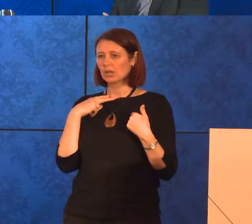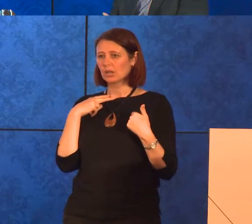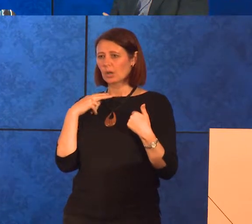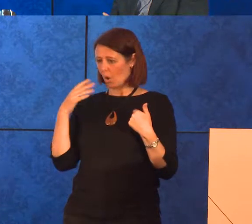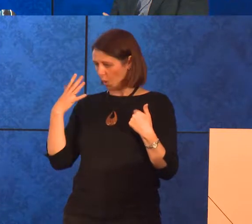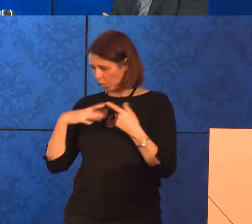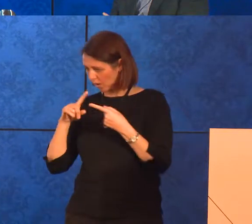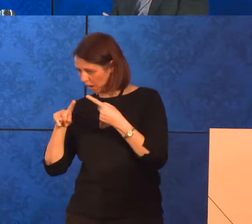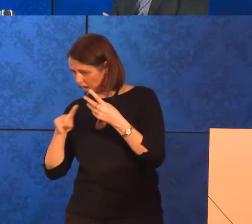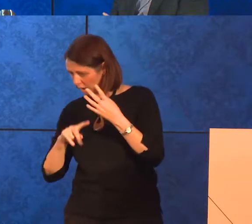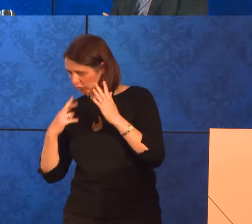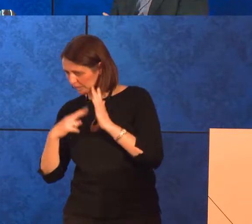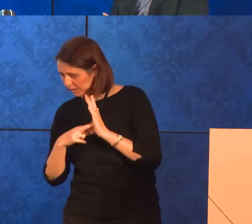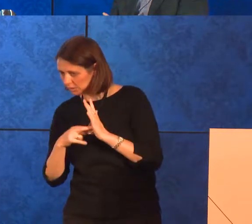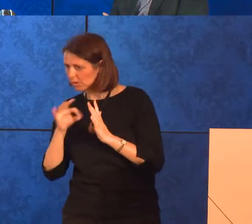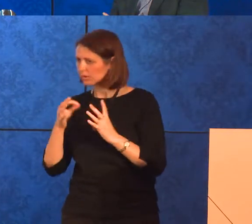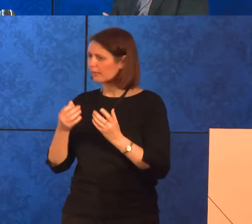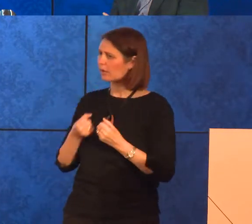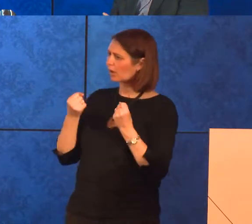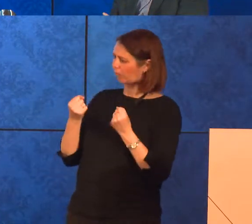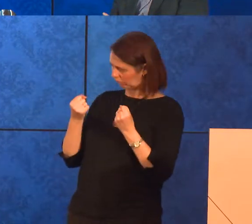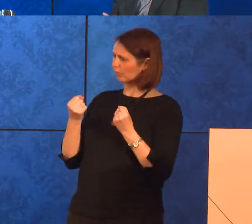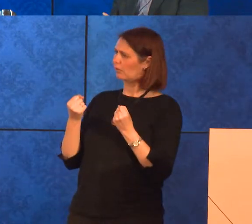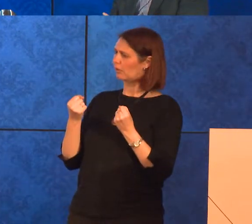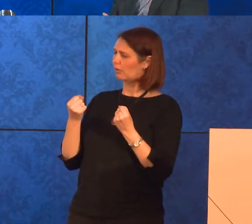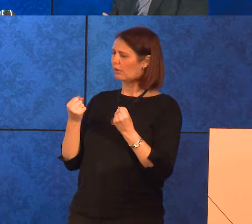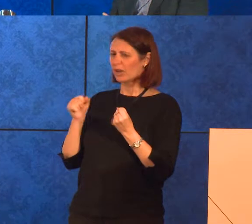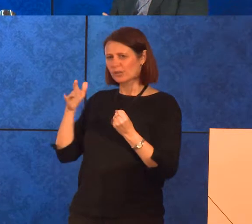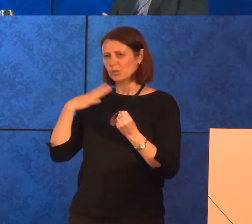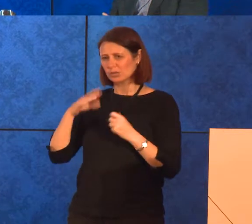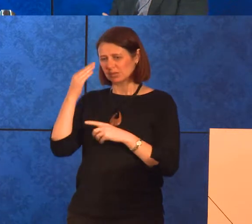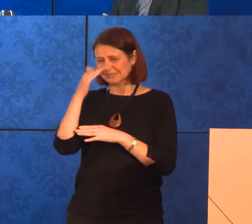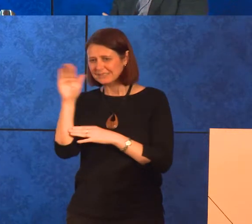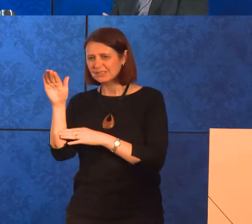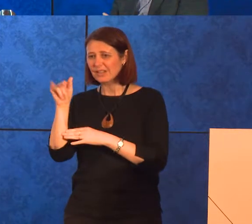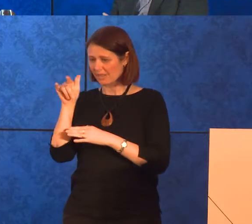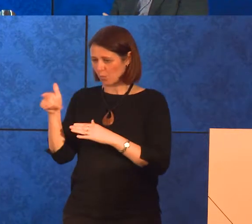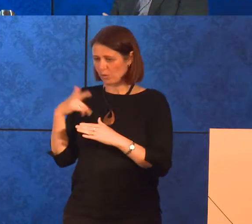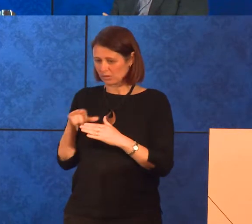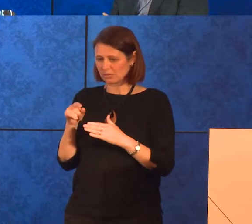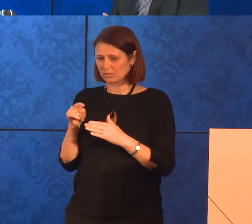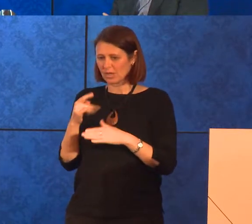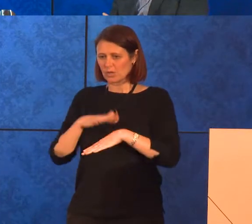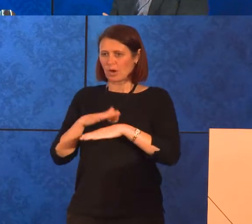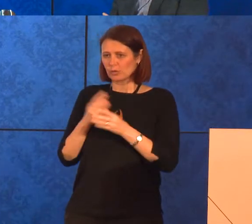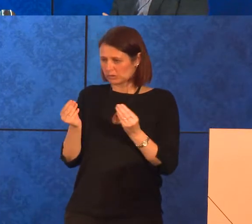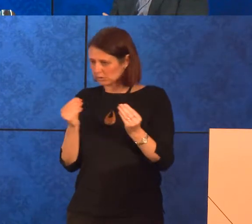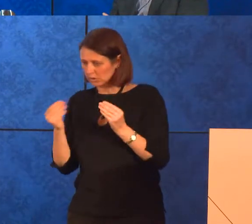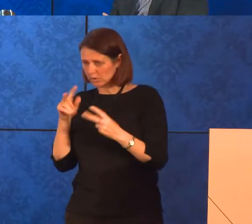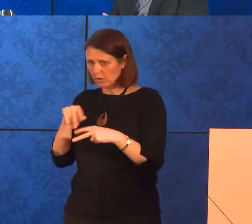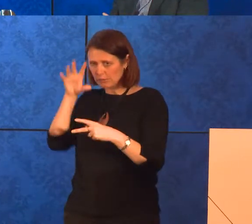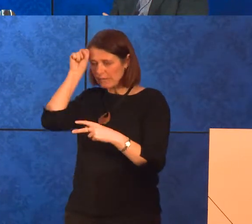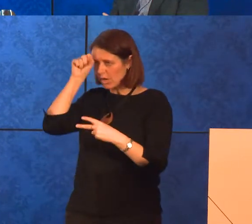certain recommendations, and when you didn't get it, I just want to reiterate that there was room to move. So as much as I remember glaring at